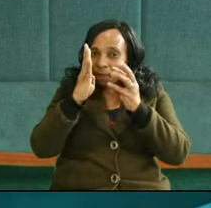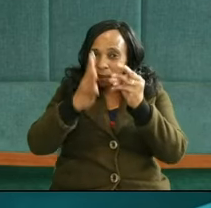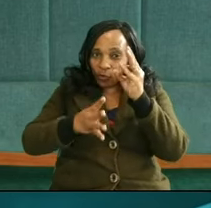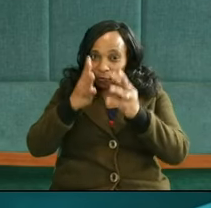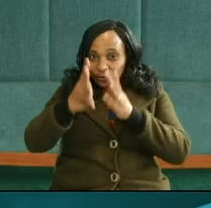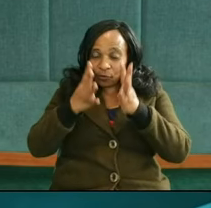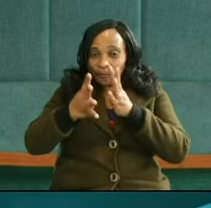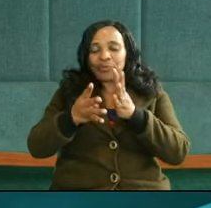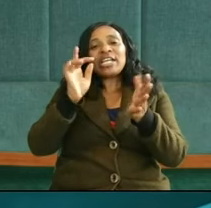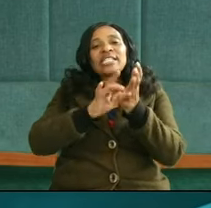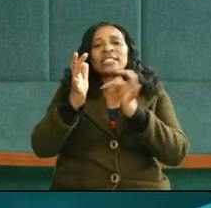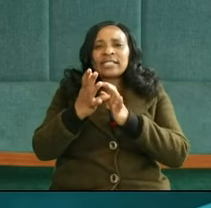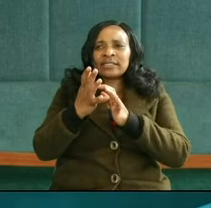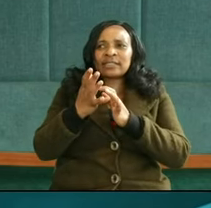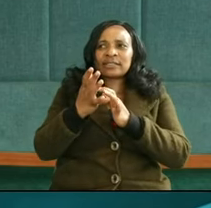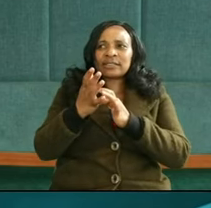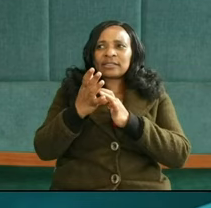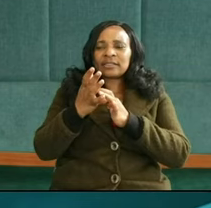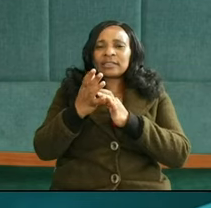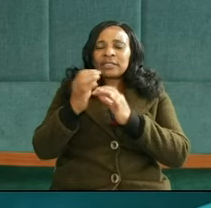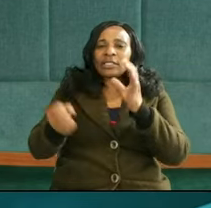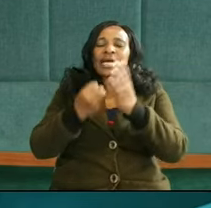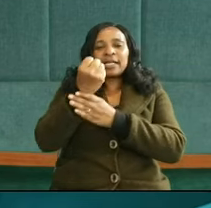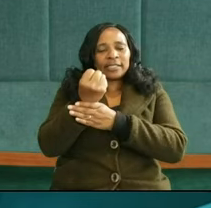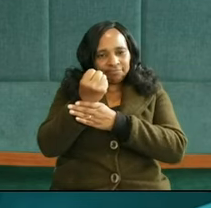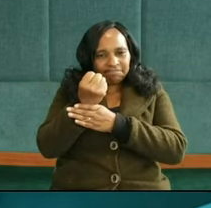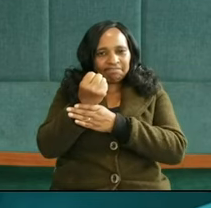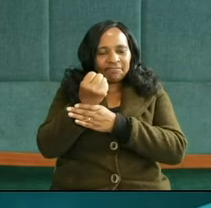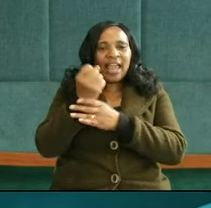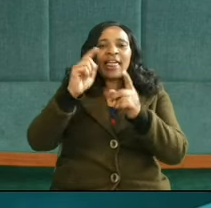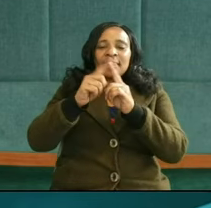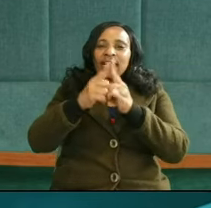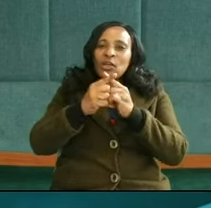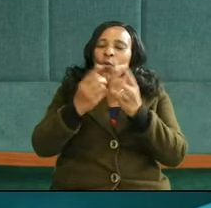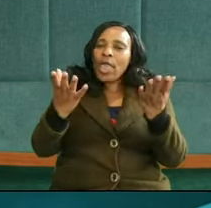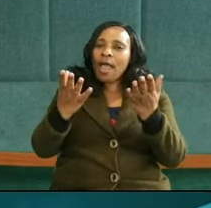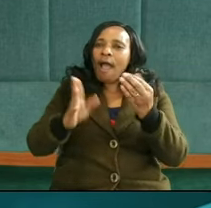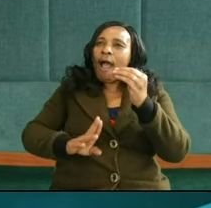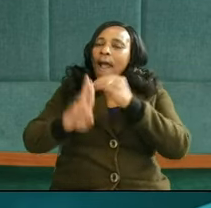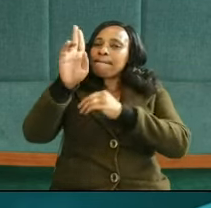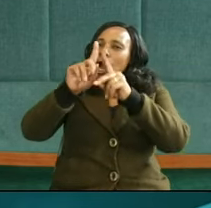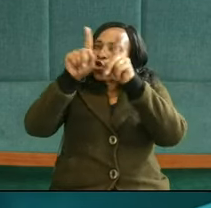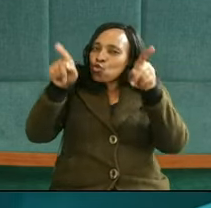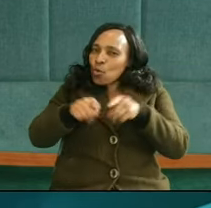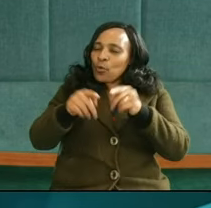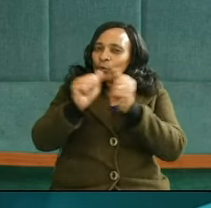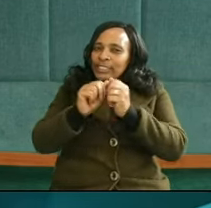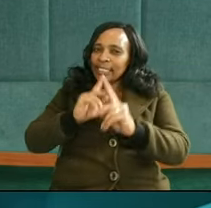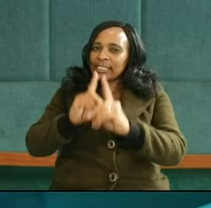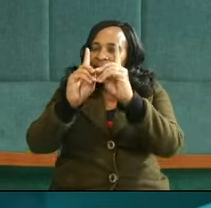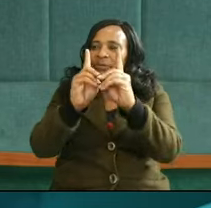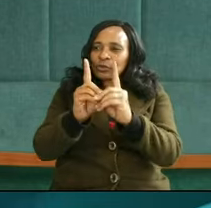44. Jesus had just resurrected and he was gathered in the upper room with the disciples who had